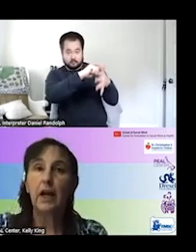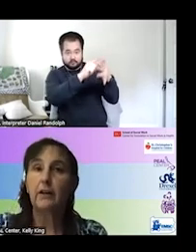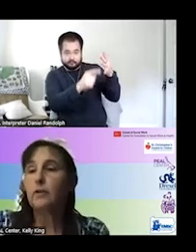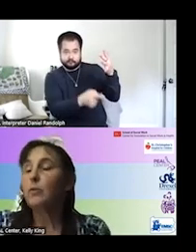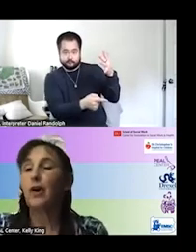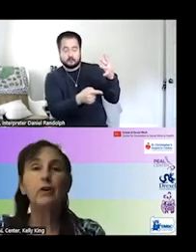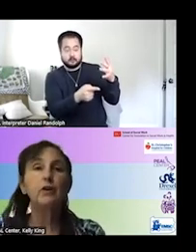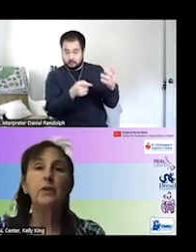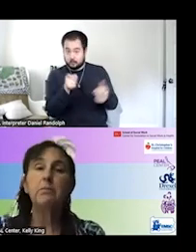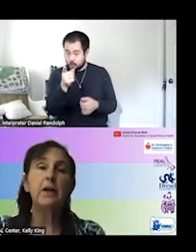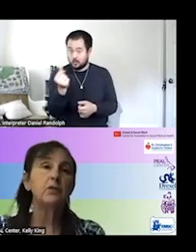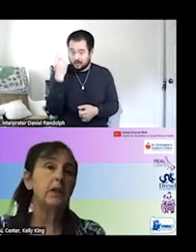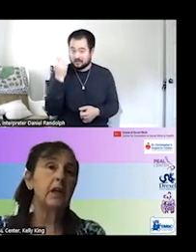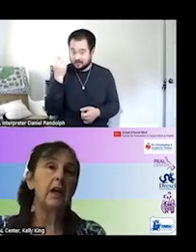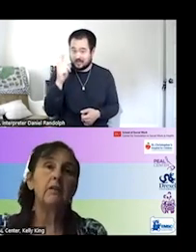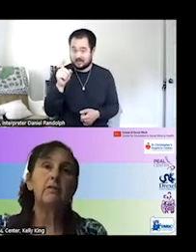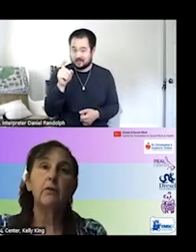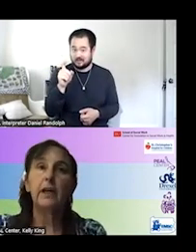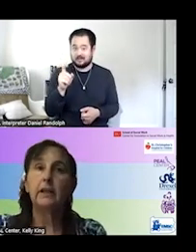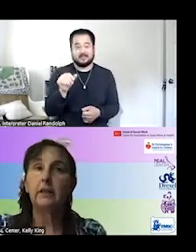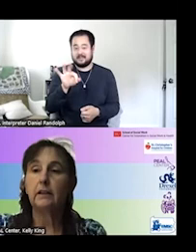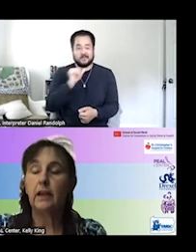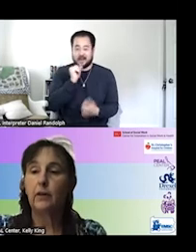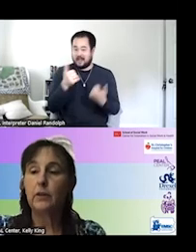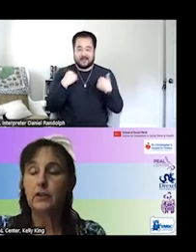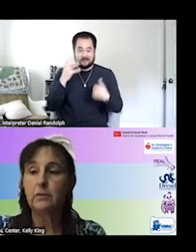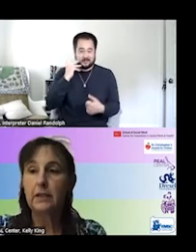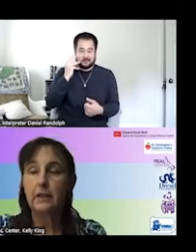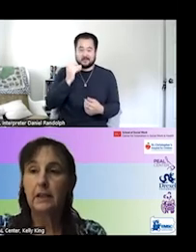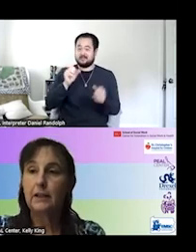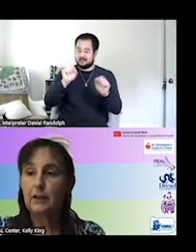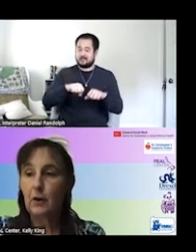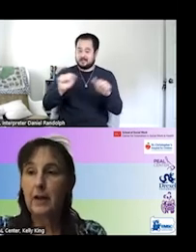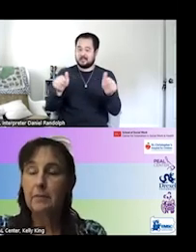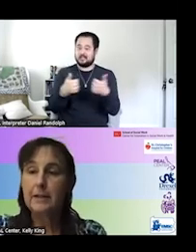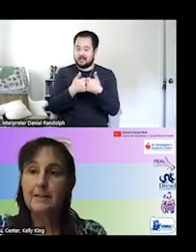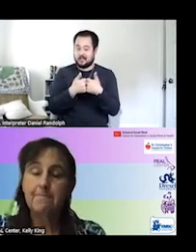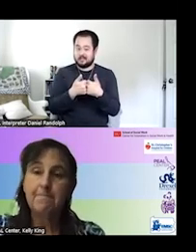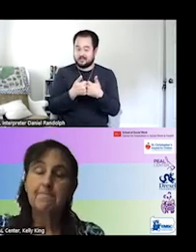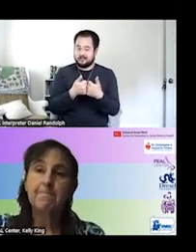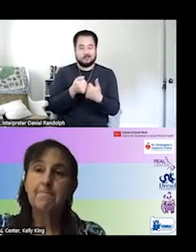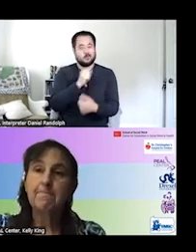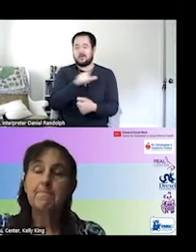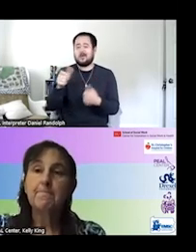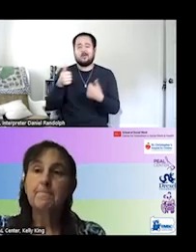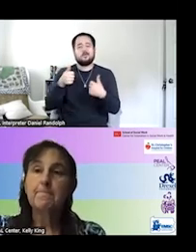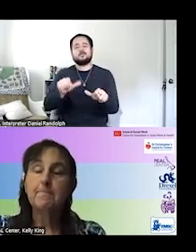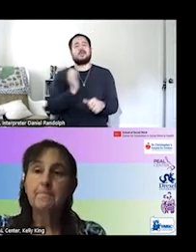be a challenge. We're all doing the best we can. Frankly, language is messy.